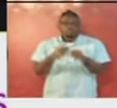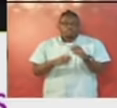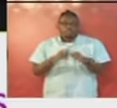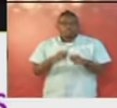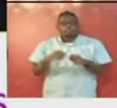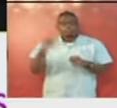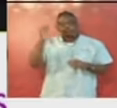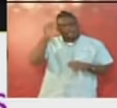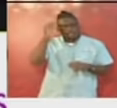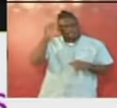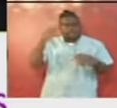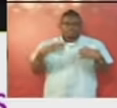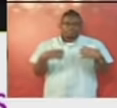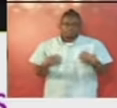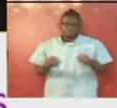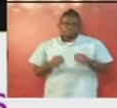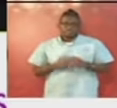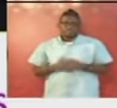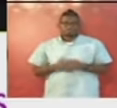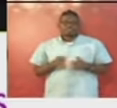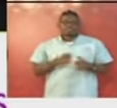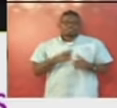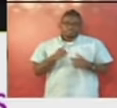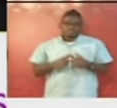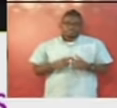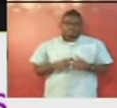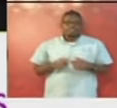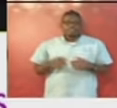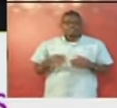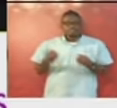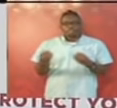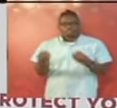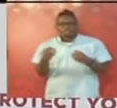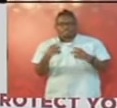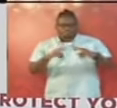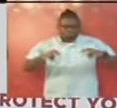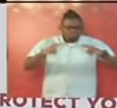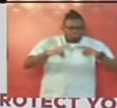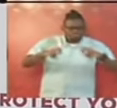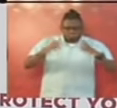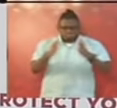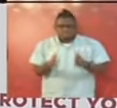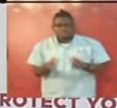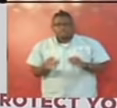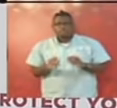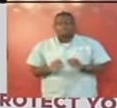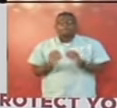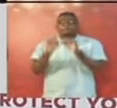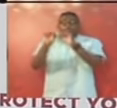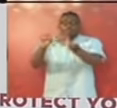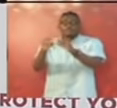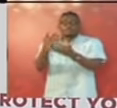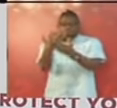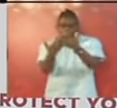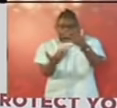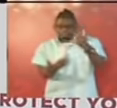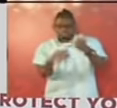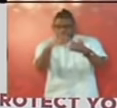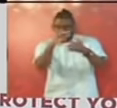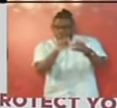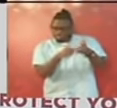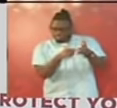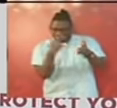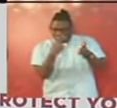of researchers began to publish articles describing what they were observing in their geographic